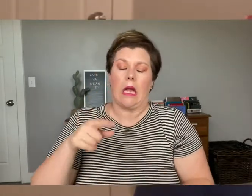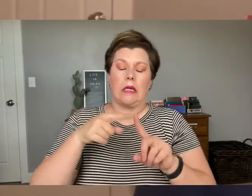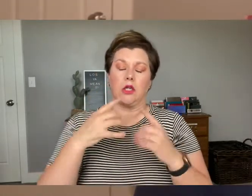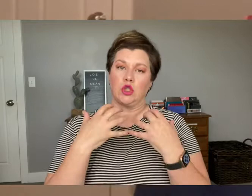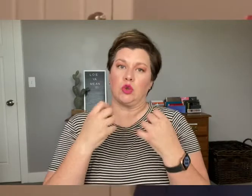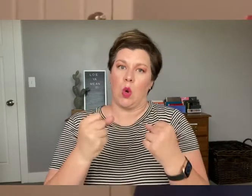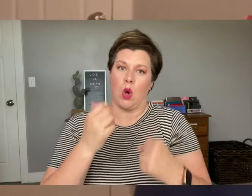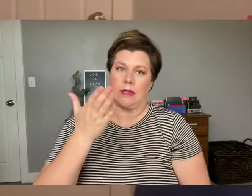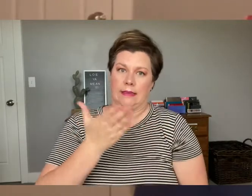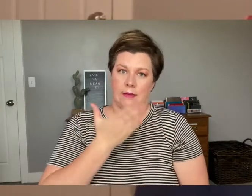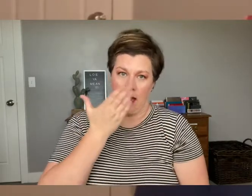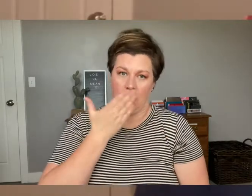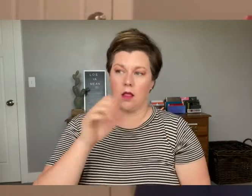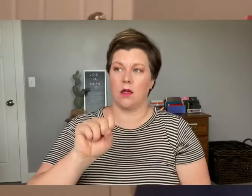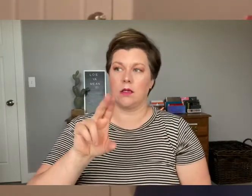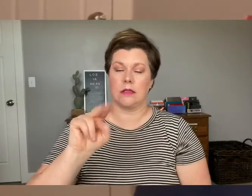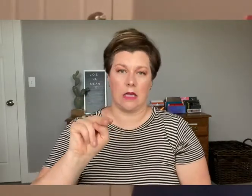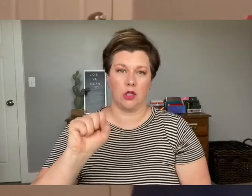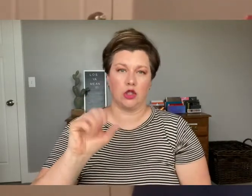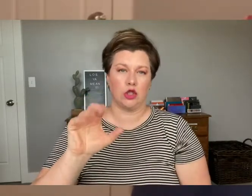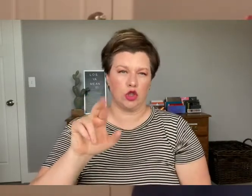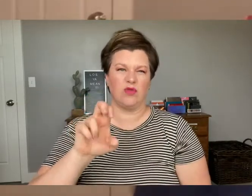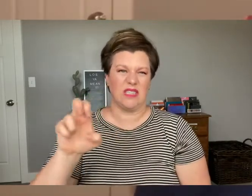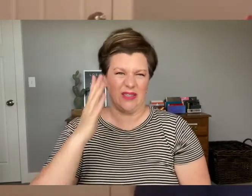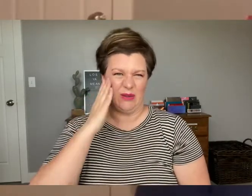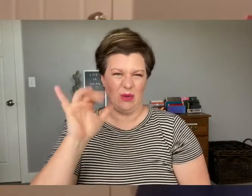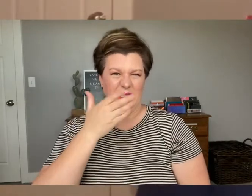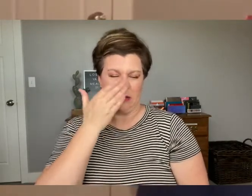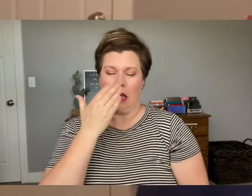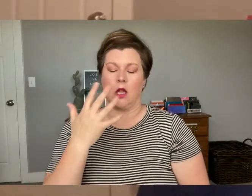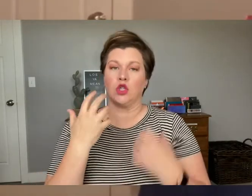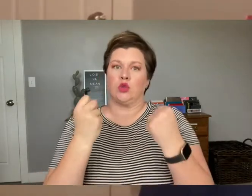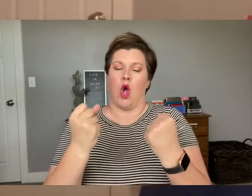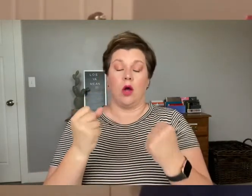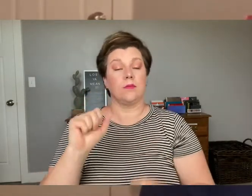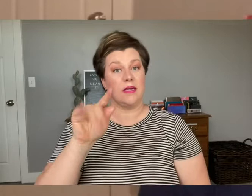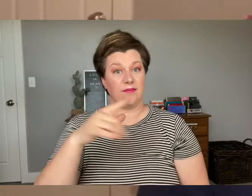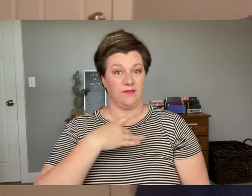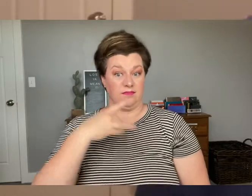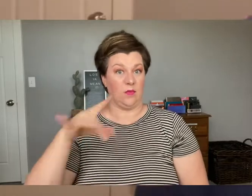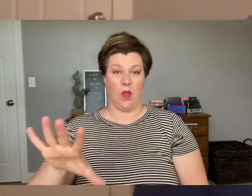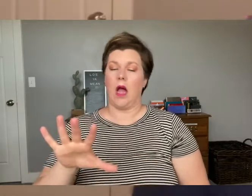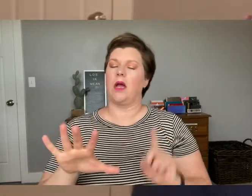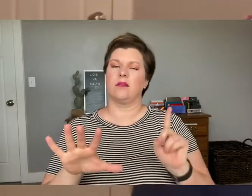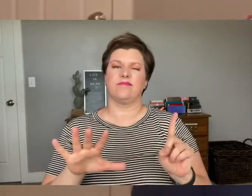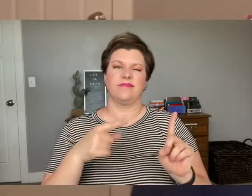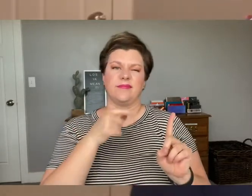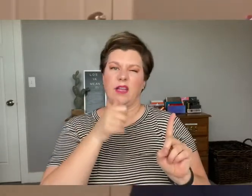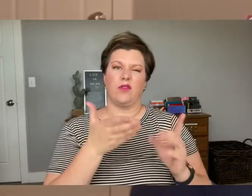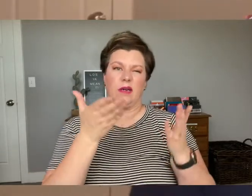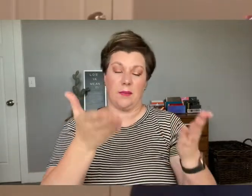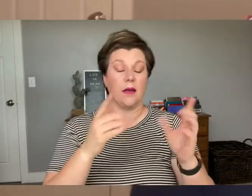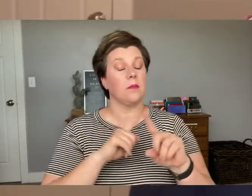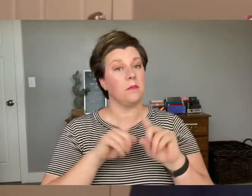don't necessarily love about this one is it does have a strong sunscreen or sunblock smell. So if that's something you don't